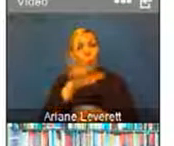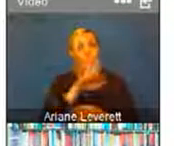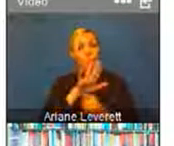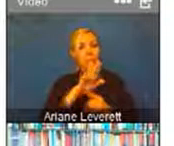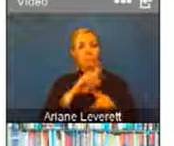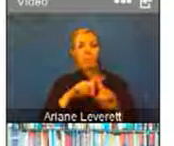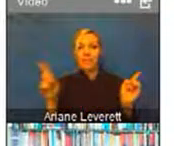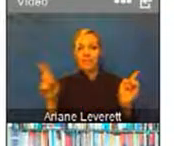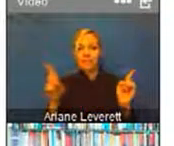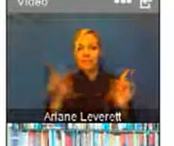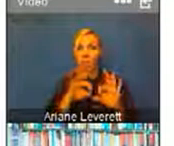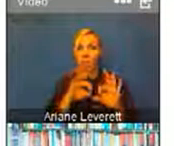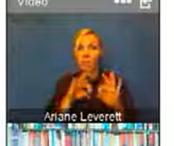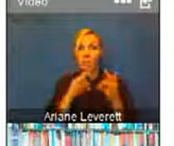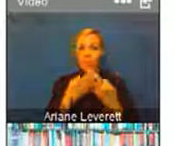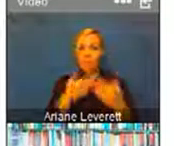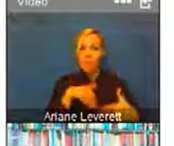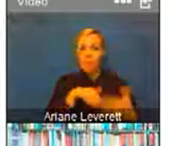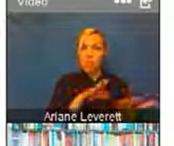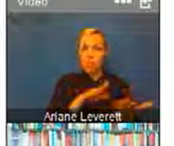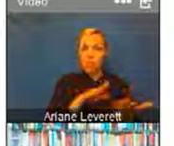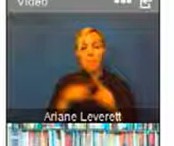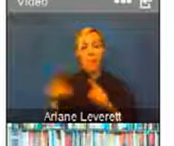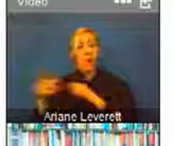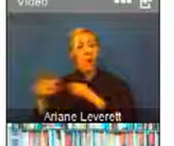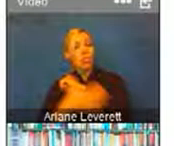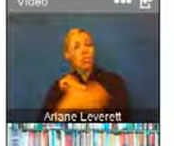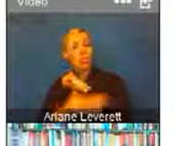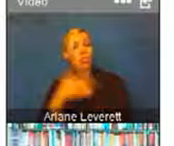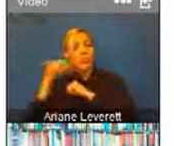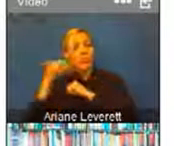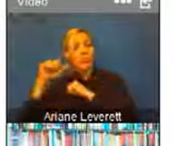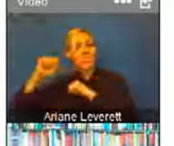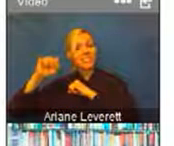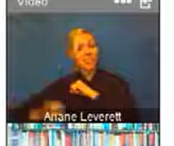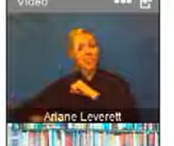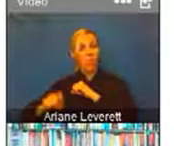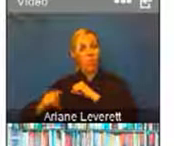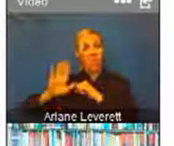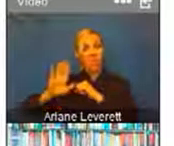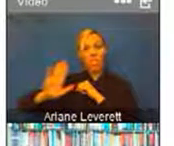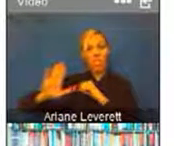Maybe it's good that inclusive education to remember that